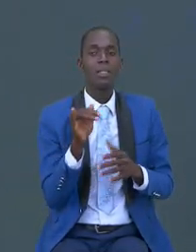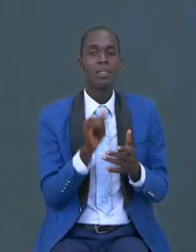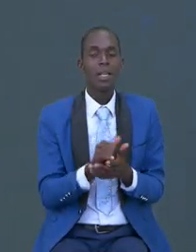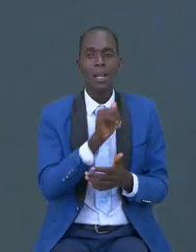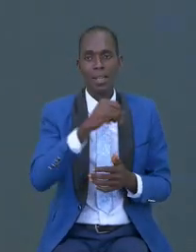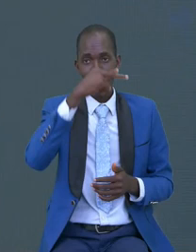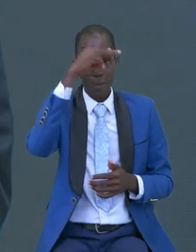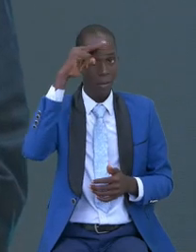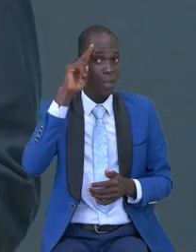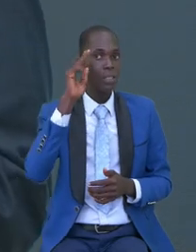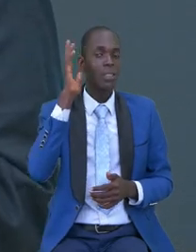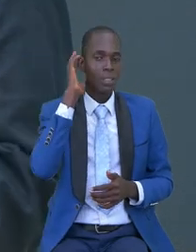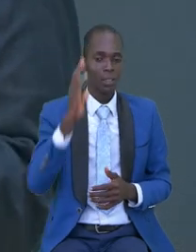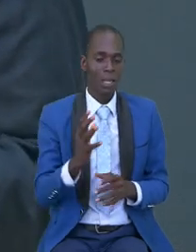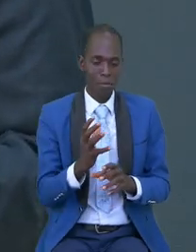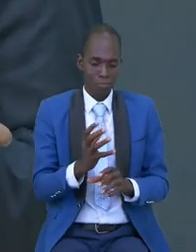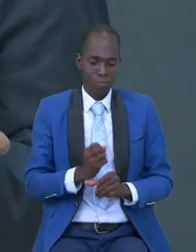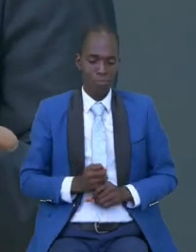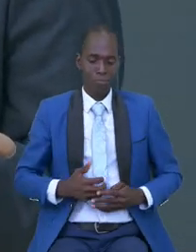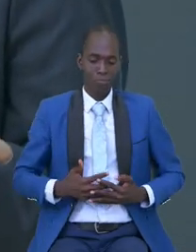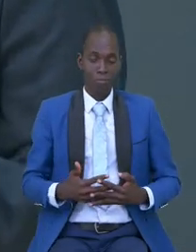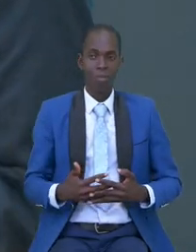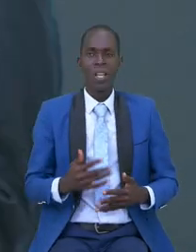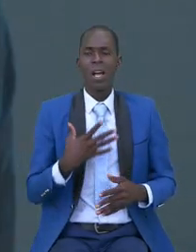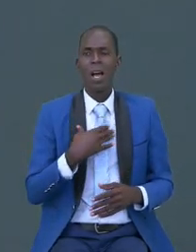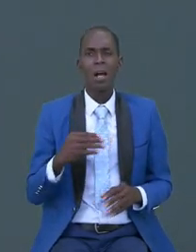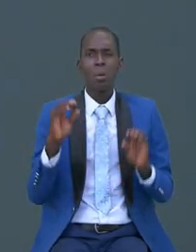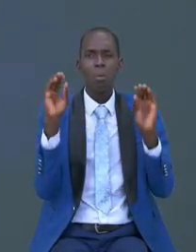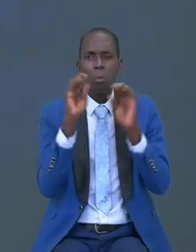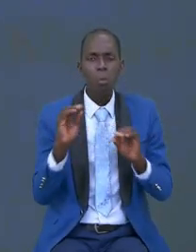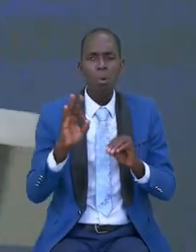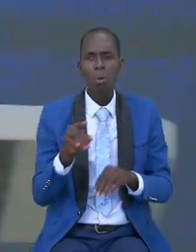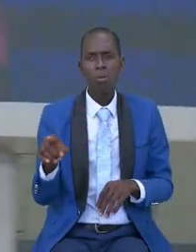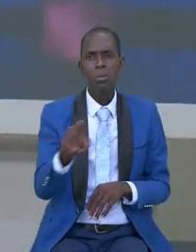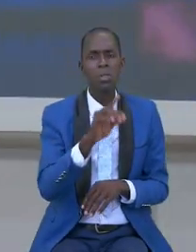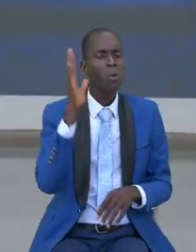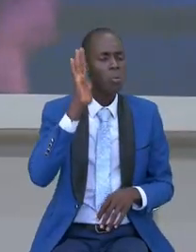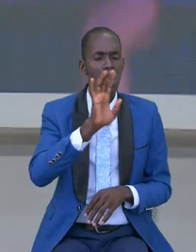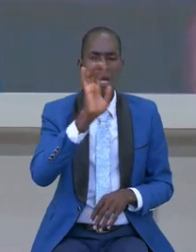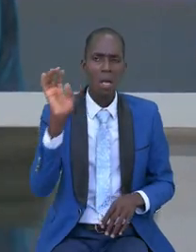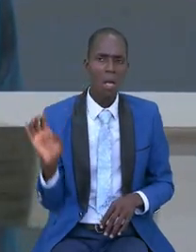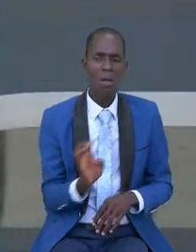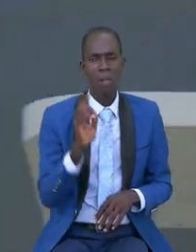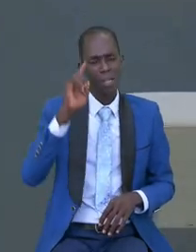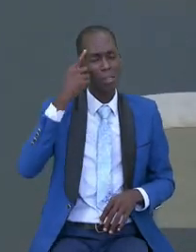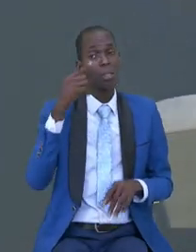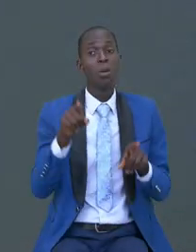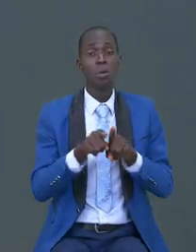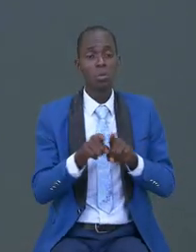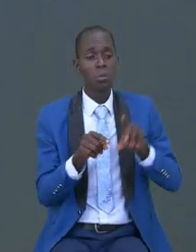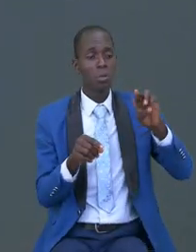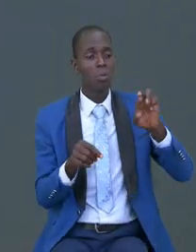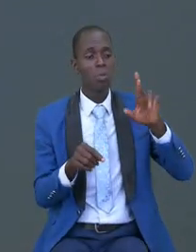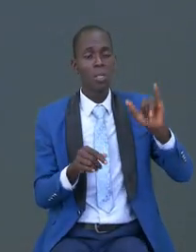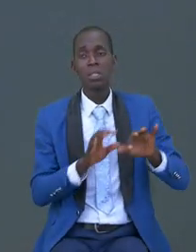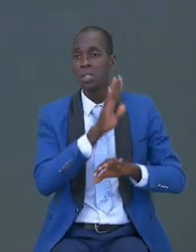a virgin shall conceive, and none of them ever thought it will be me. Even Mary did not think